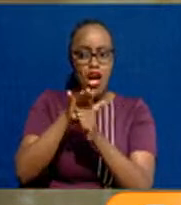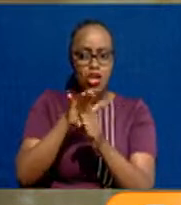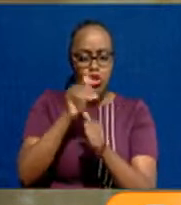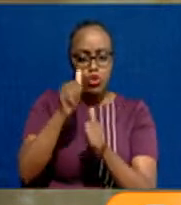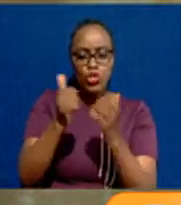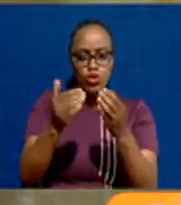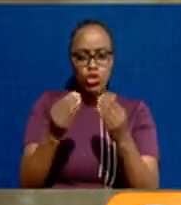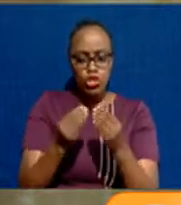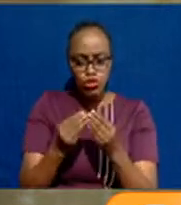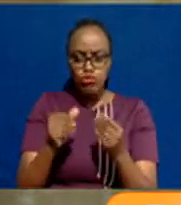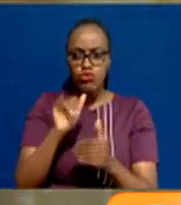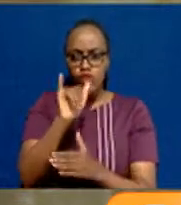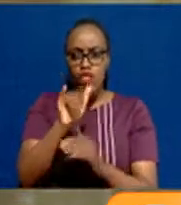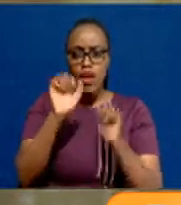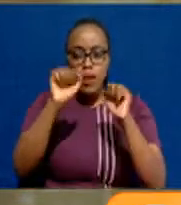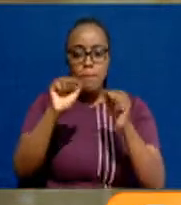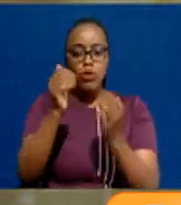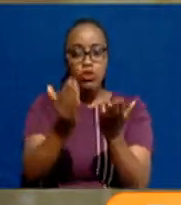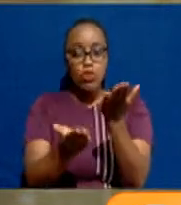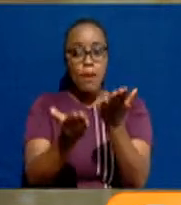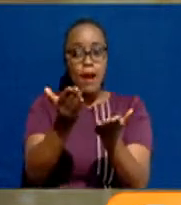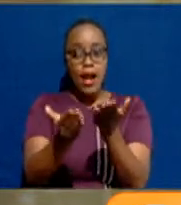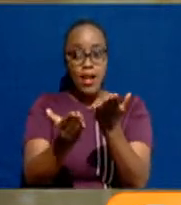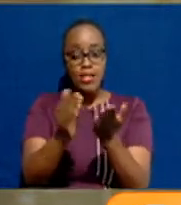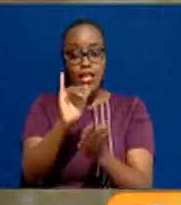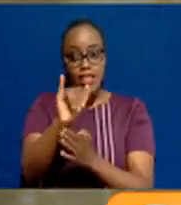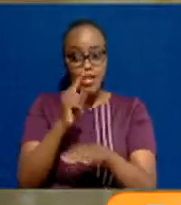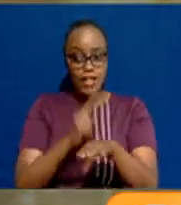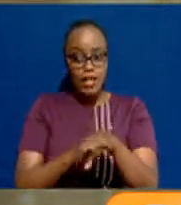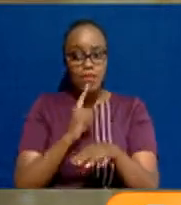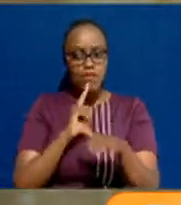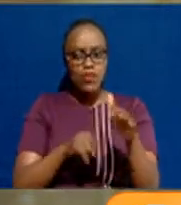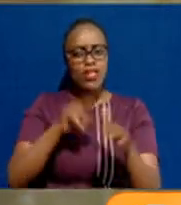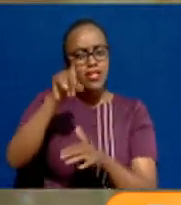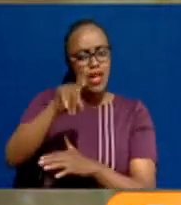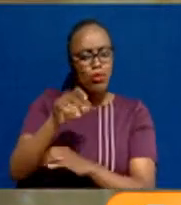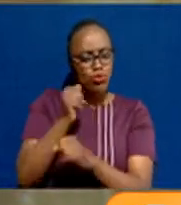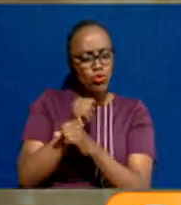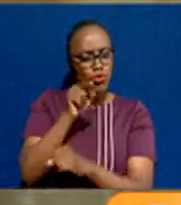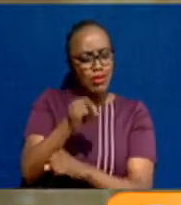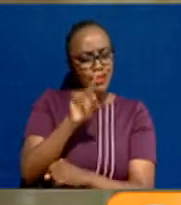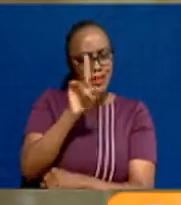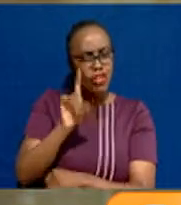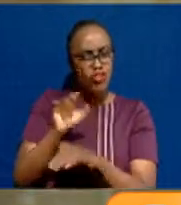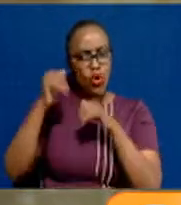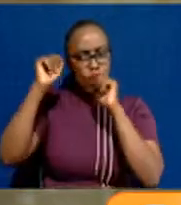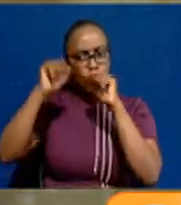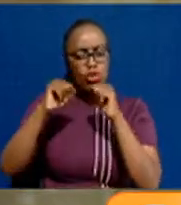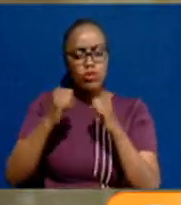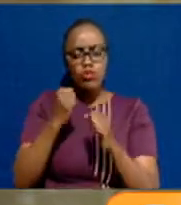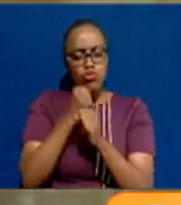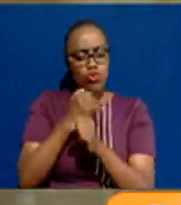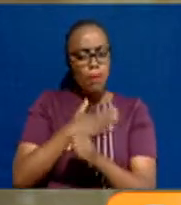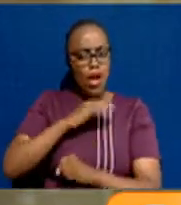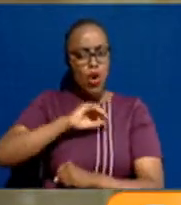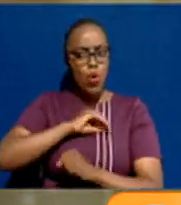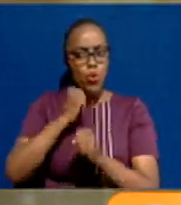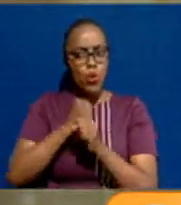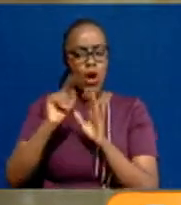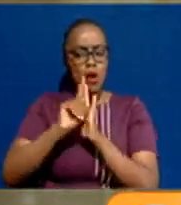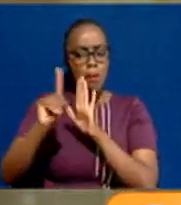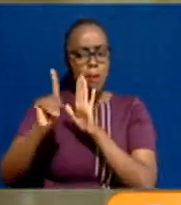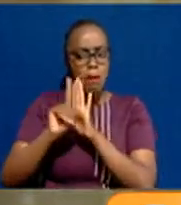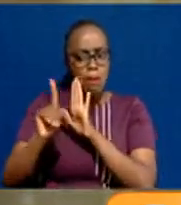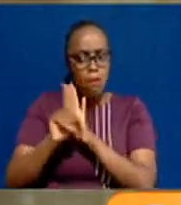to deal with and even be able to balance. And at that time, somebody's saying, should I really do that work? Or can I just be doing my work and going home? I don't need